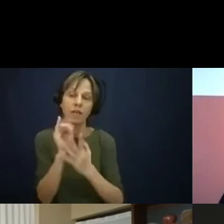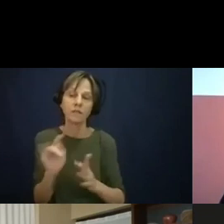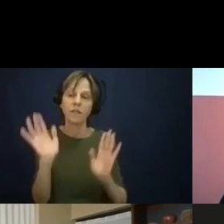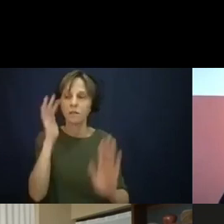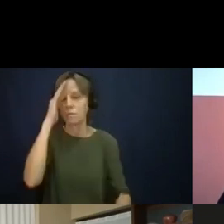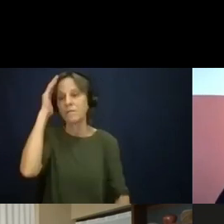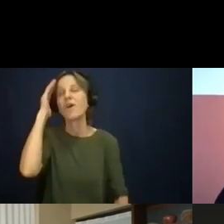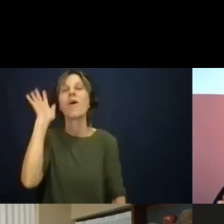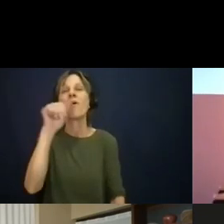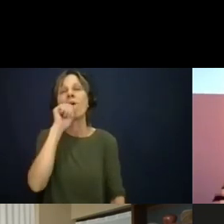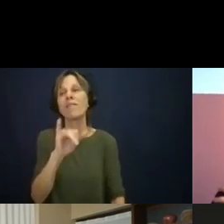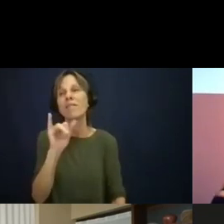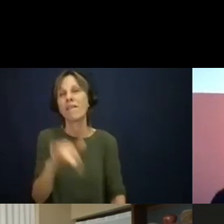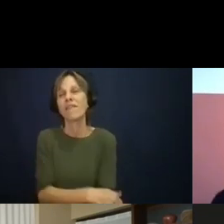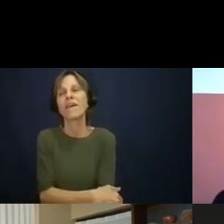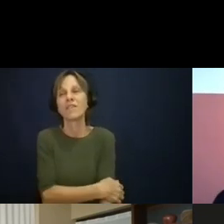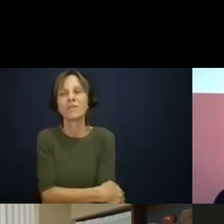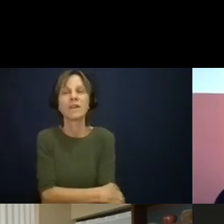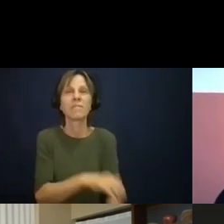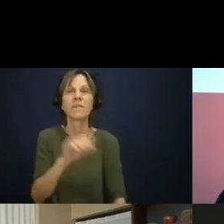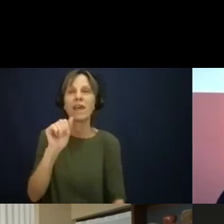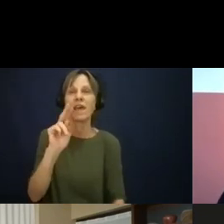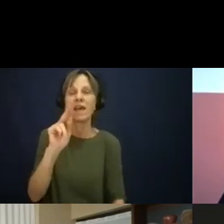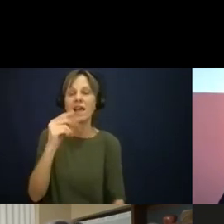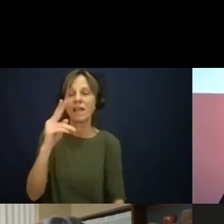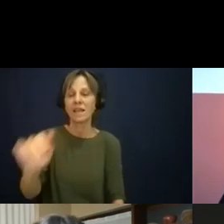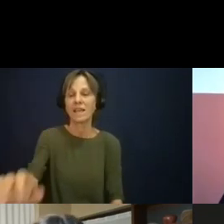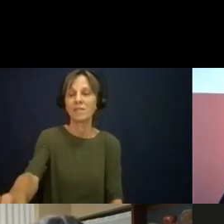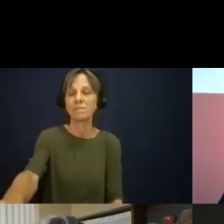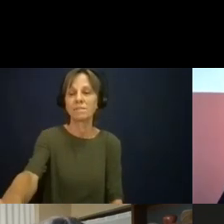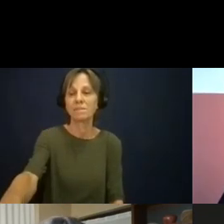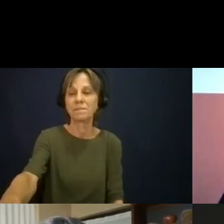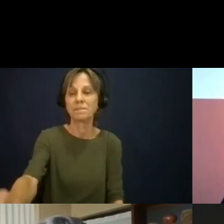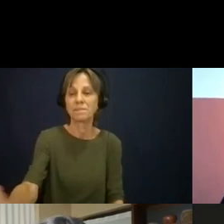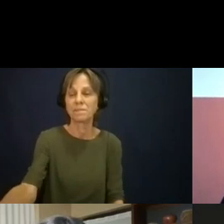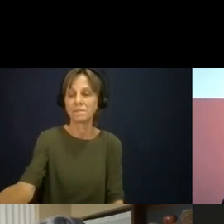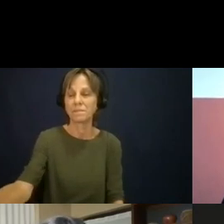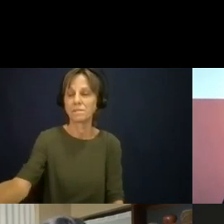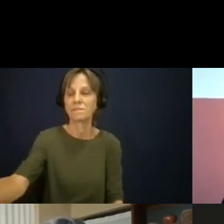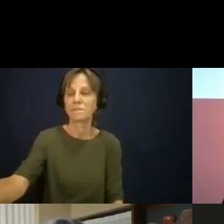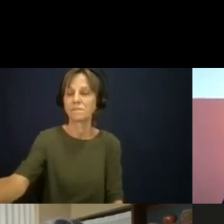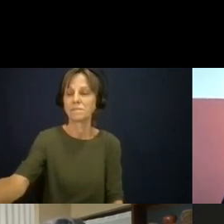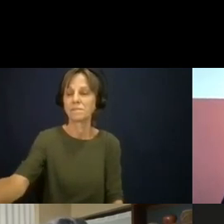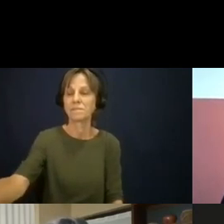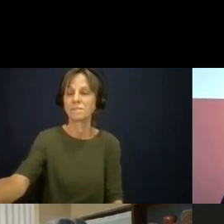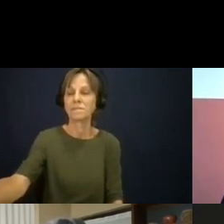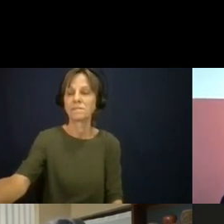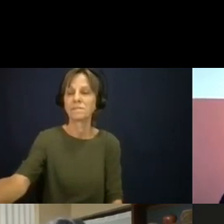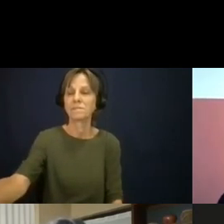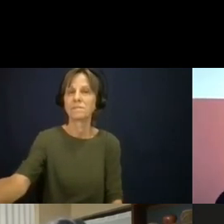I love that. Anthony, can I turn to you? I was invited